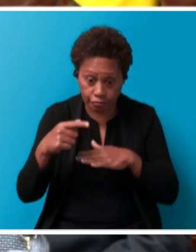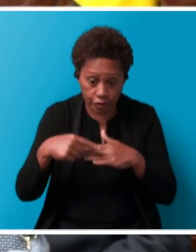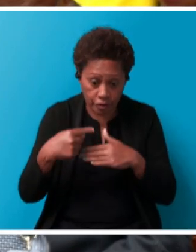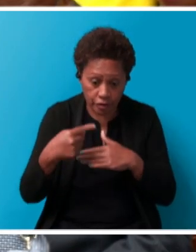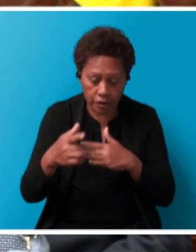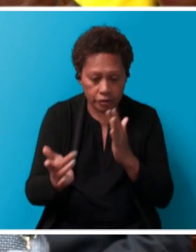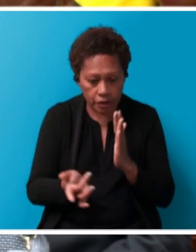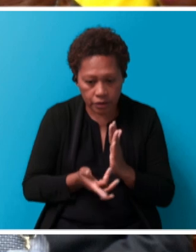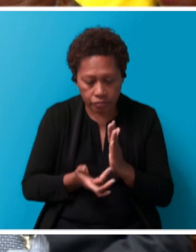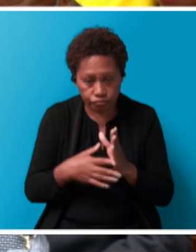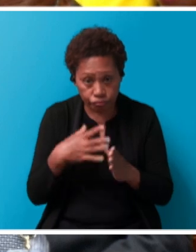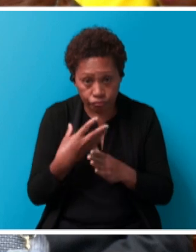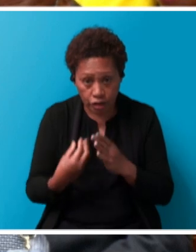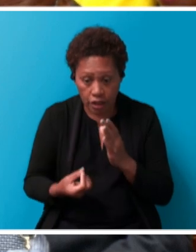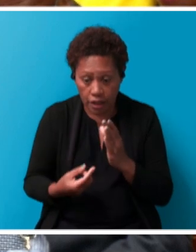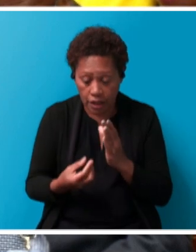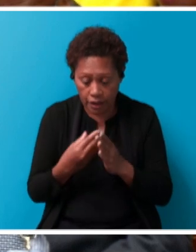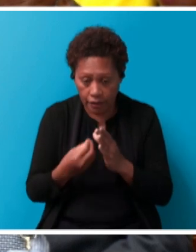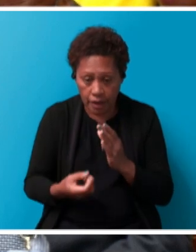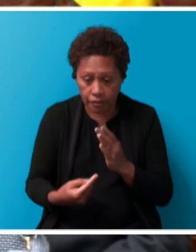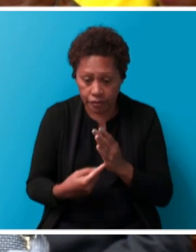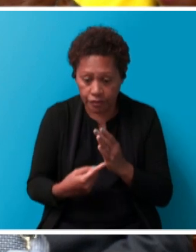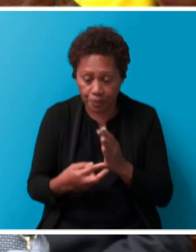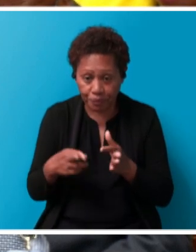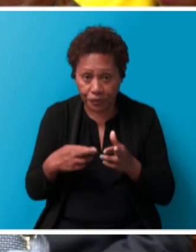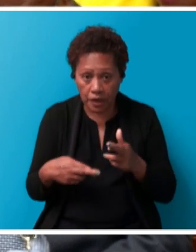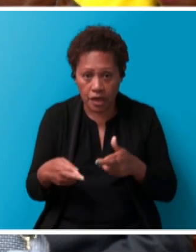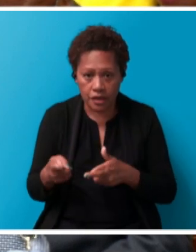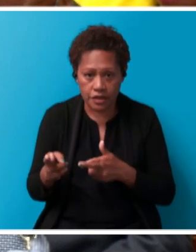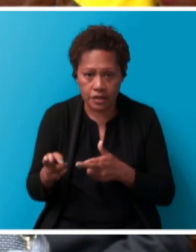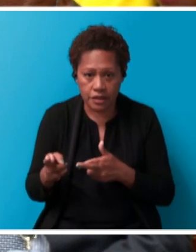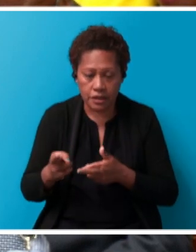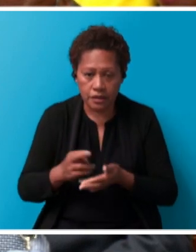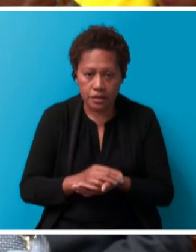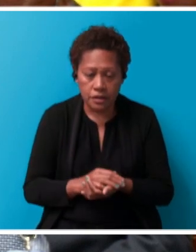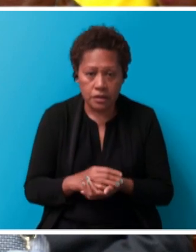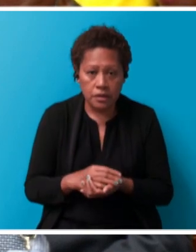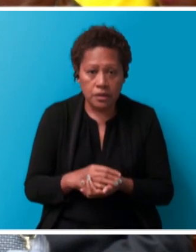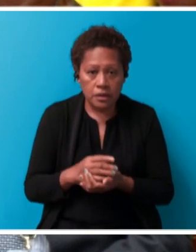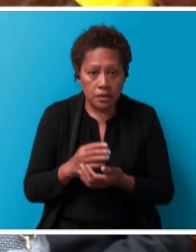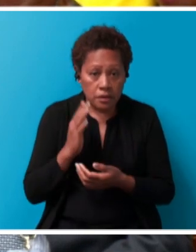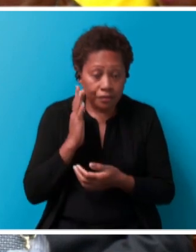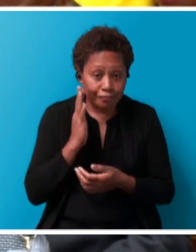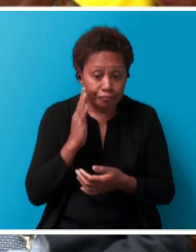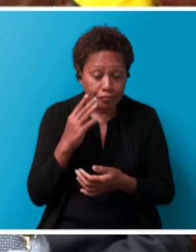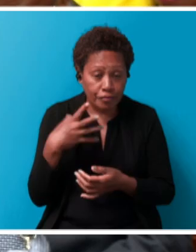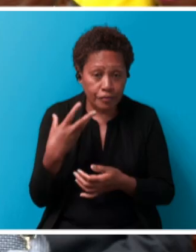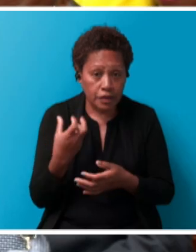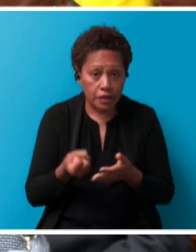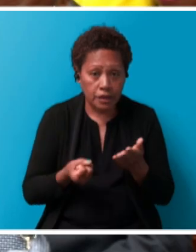gap analysis of the existing legislation. Findings show that while many local suppliers have